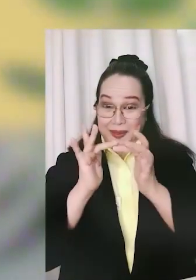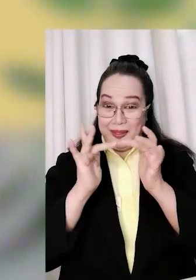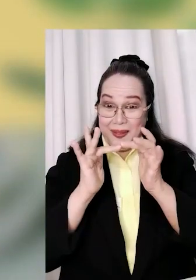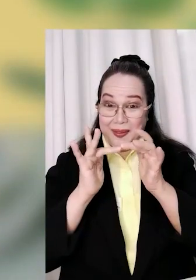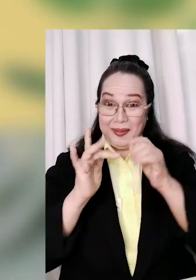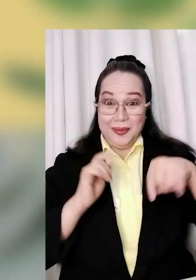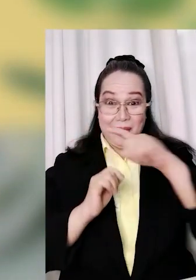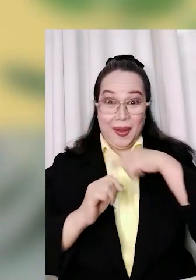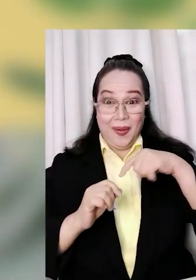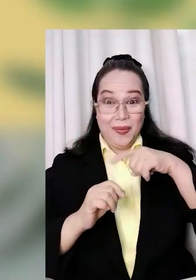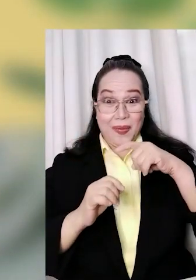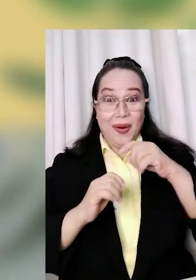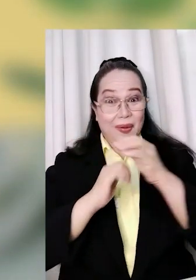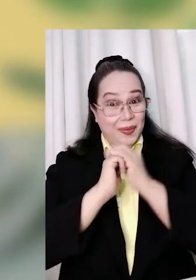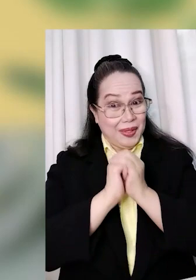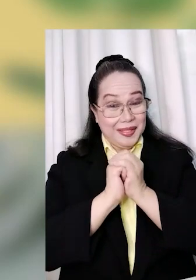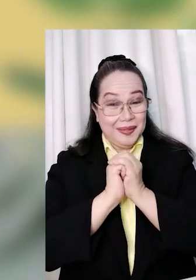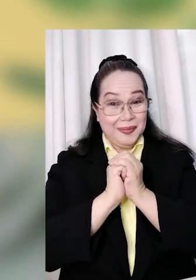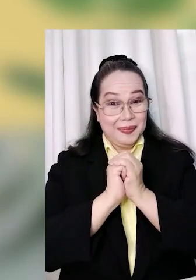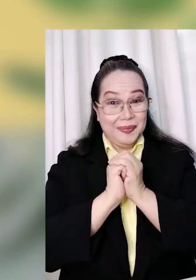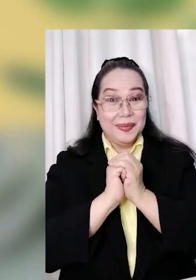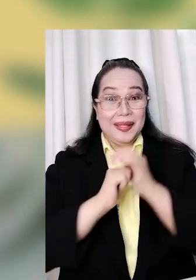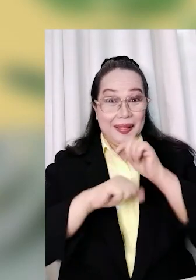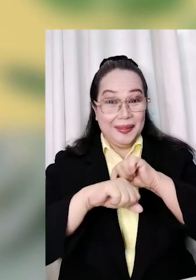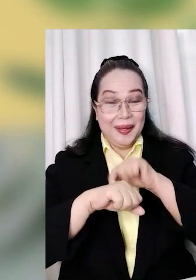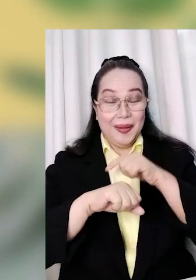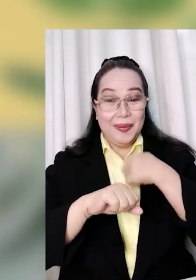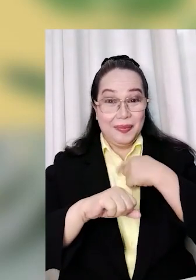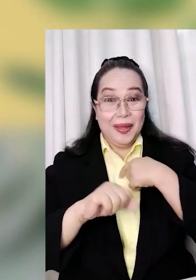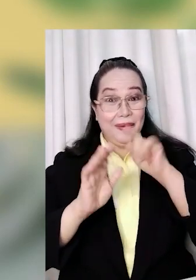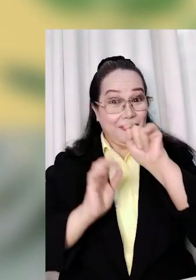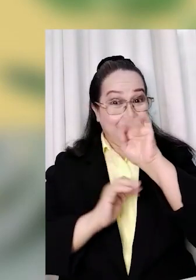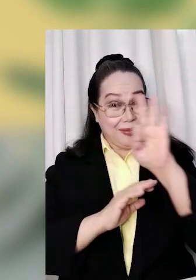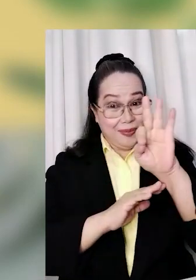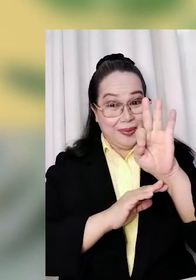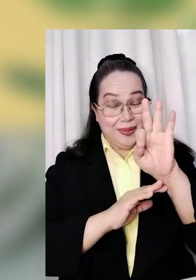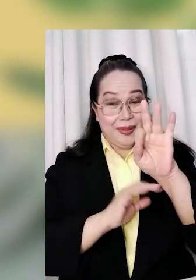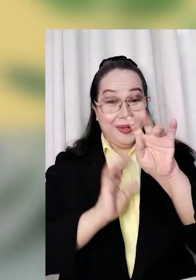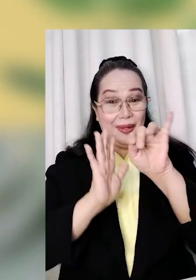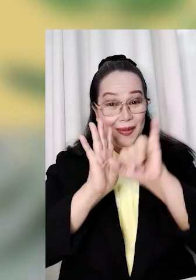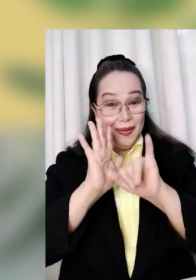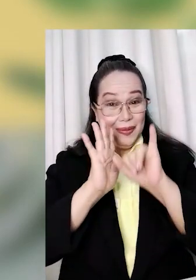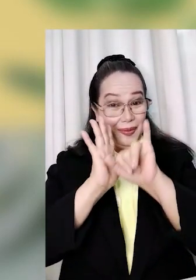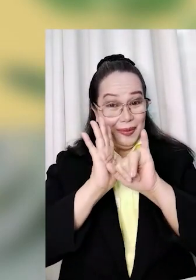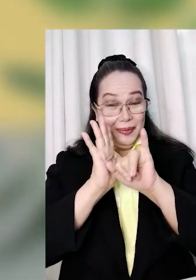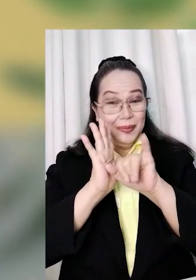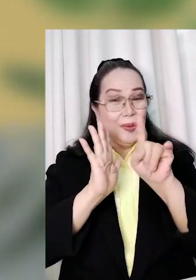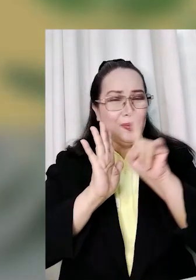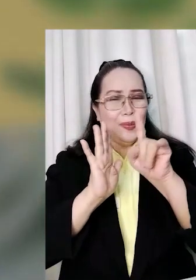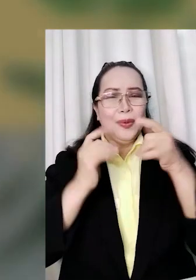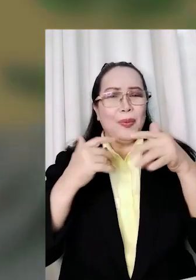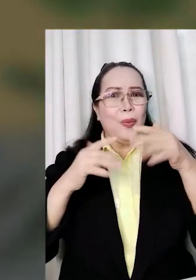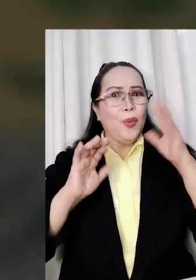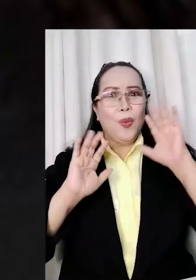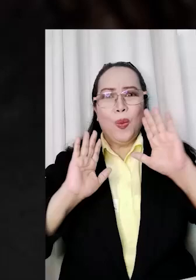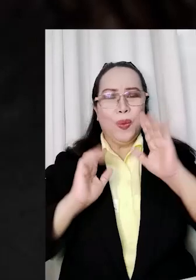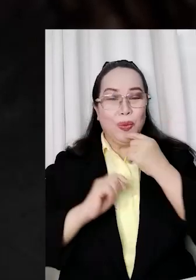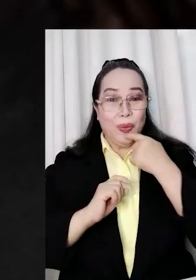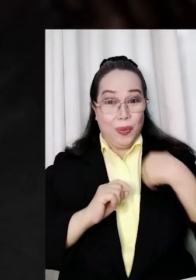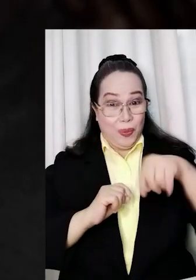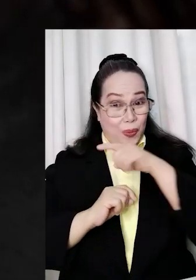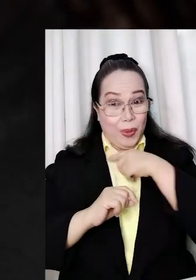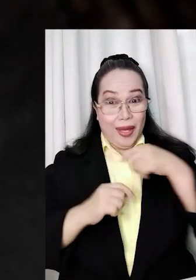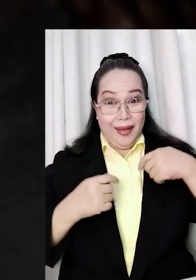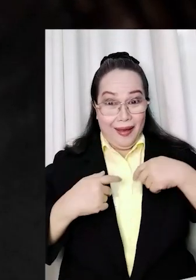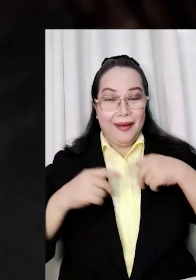Tuning in to our worship services through Facebook or YouTube? That's great! What's even greater is that we have created a